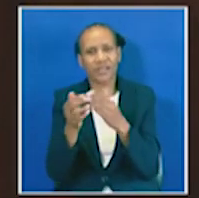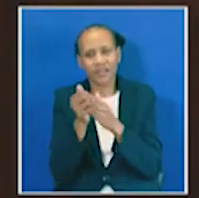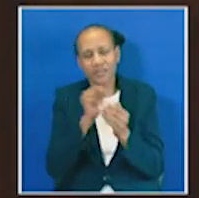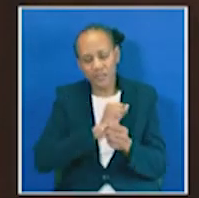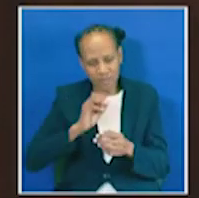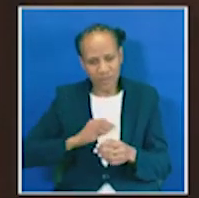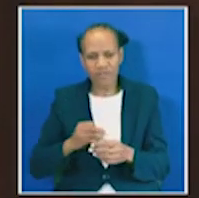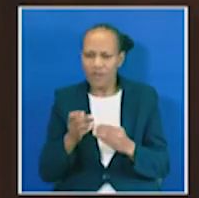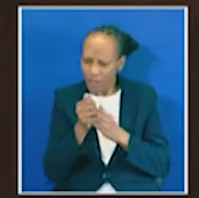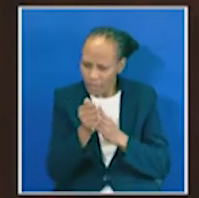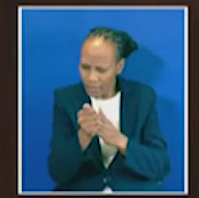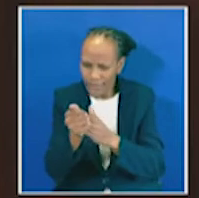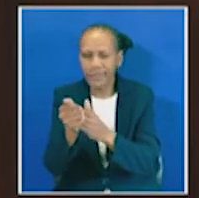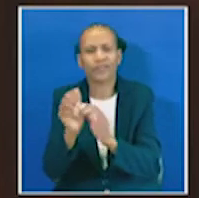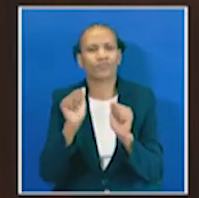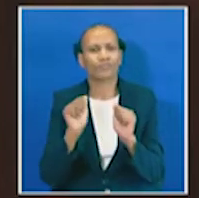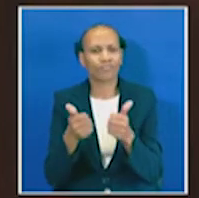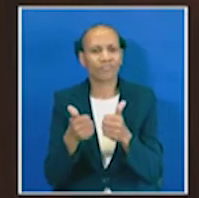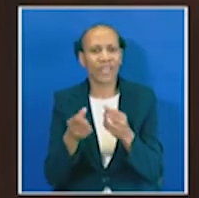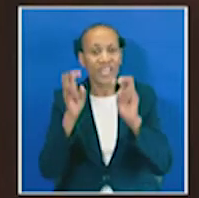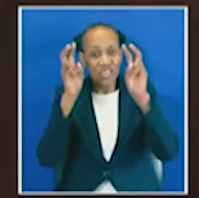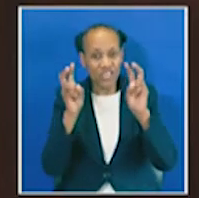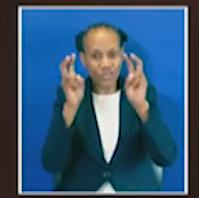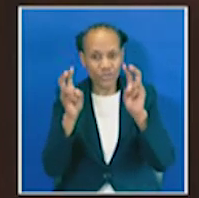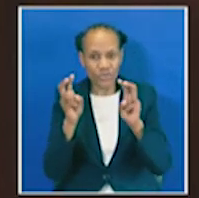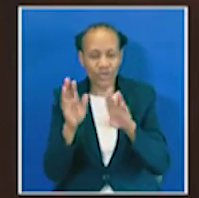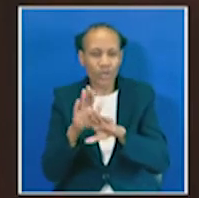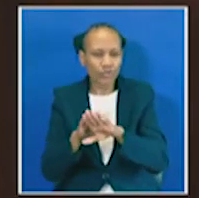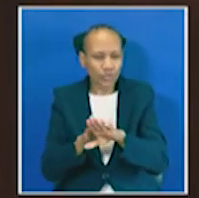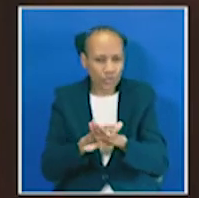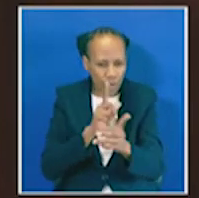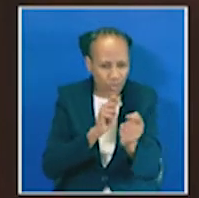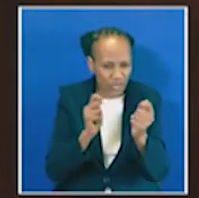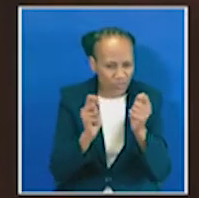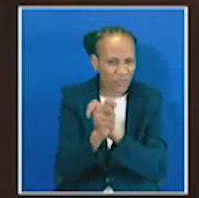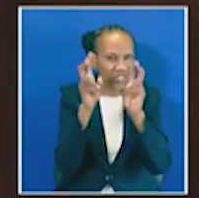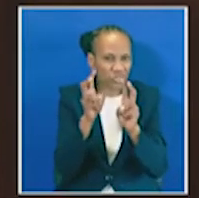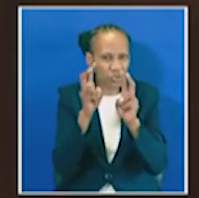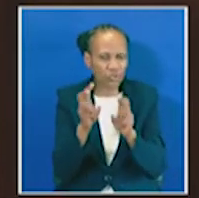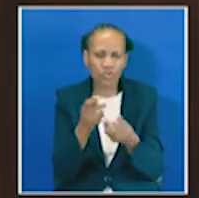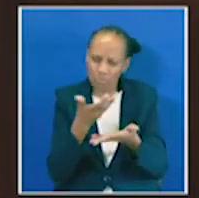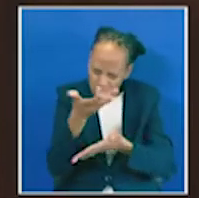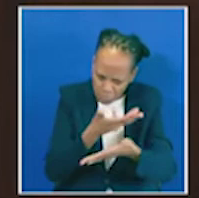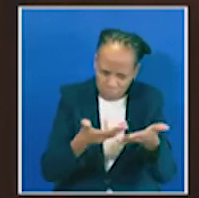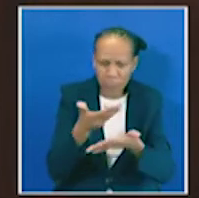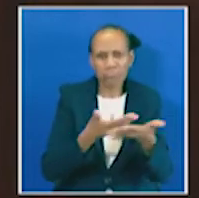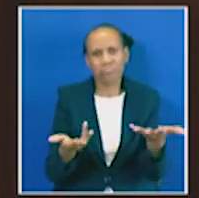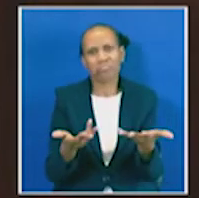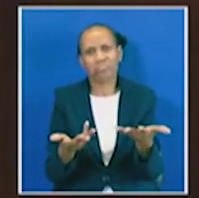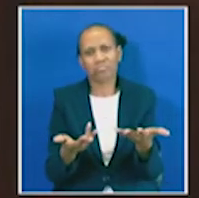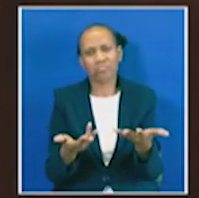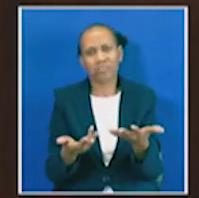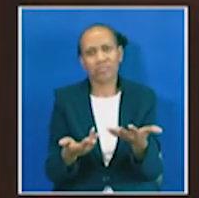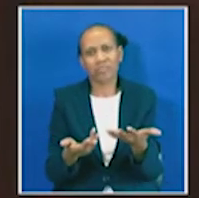genuine commitment to resolving issues of slow institutional transformation and academic